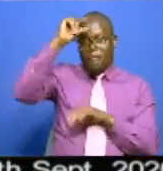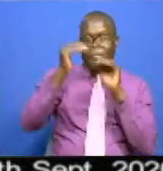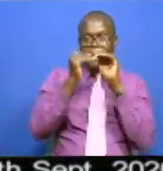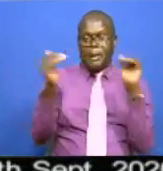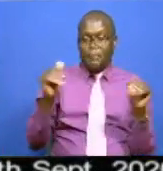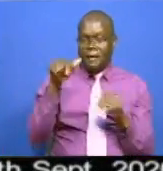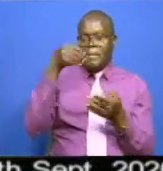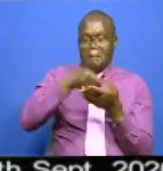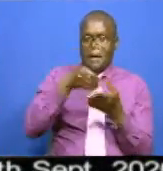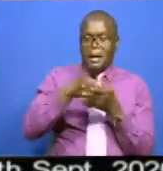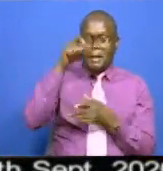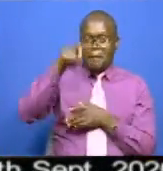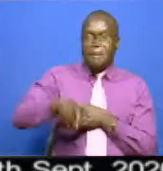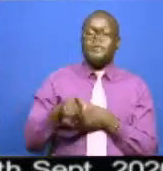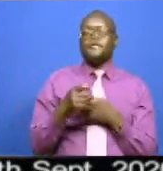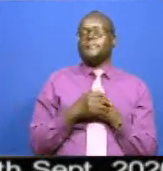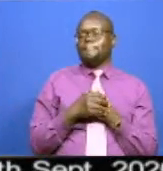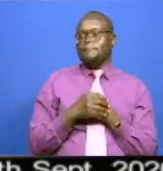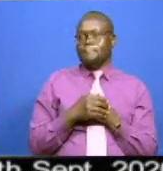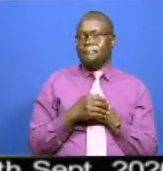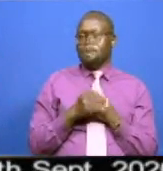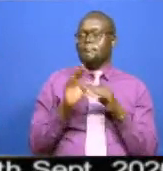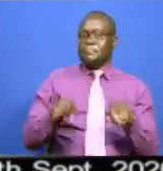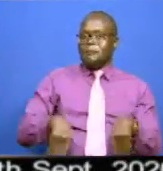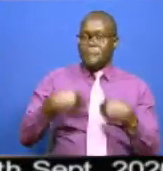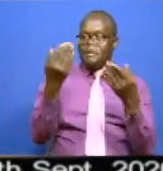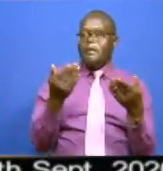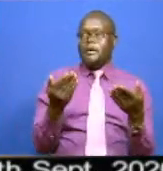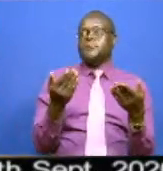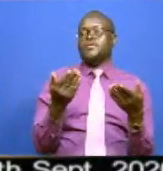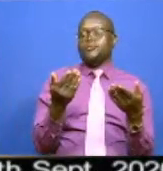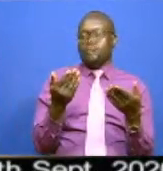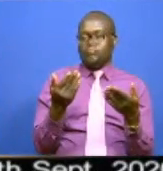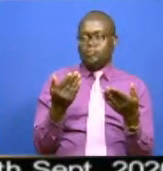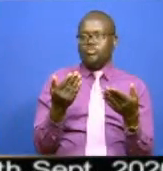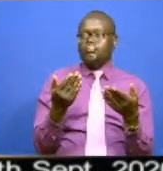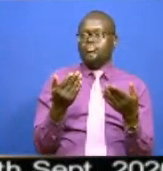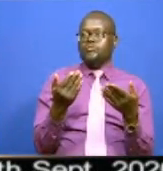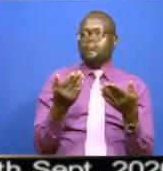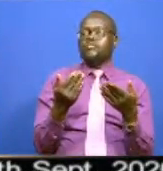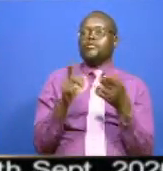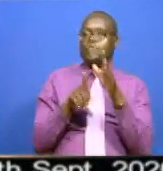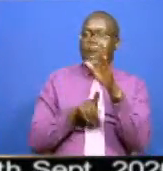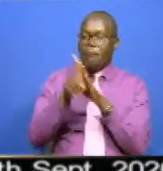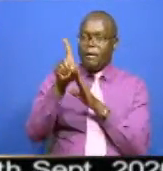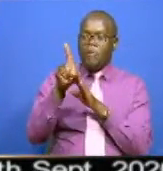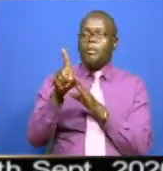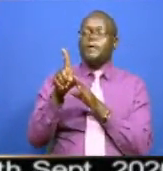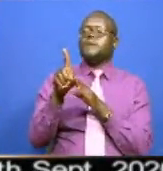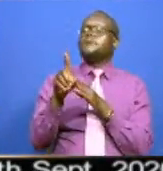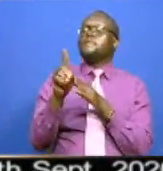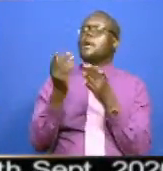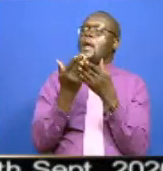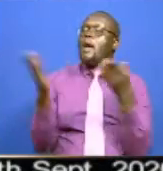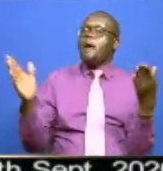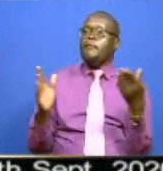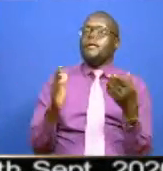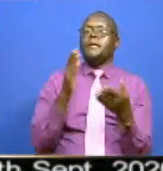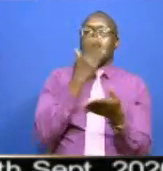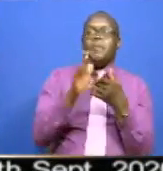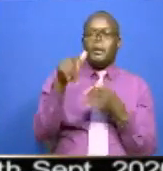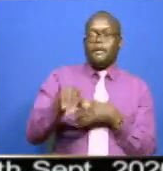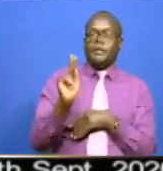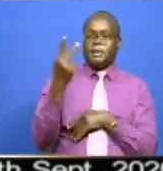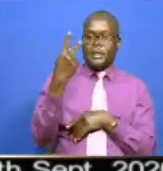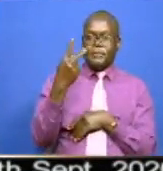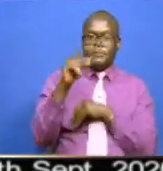monies must also be subjected to such formula so that development reaches every part of this republic,